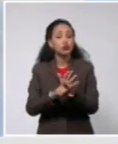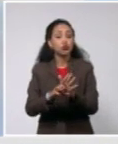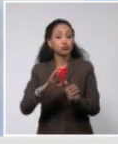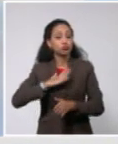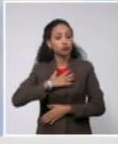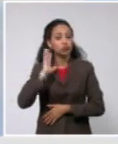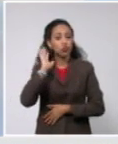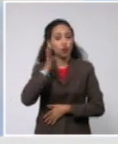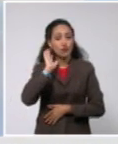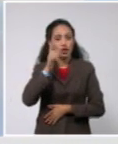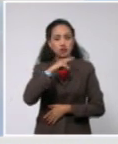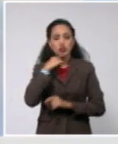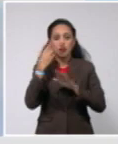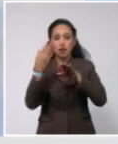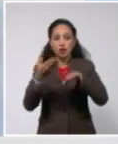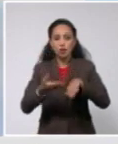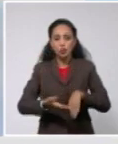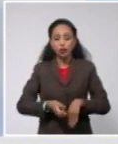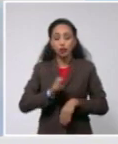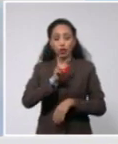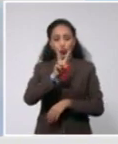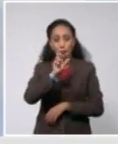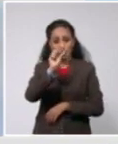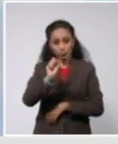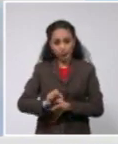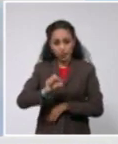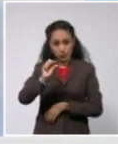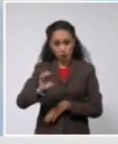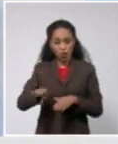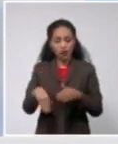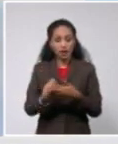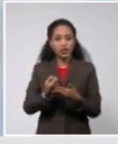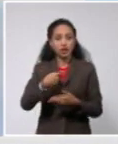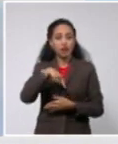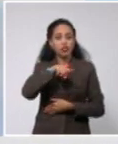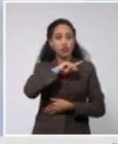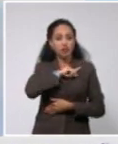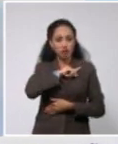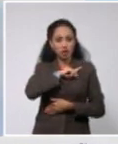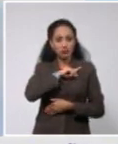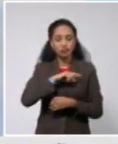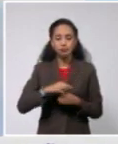rises to 120, with a mortality rate of